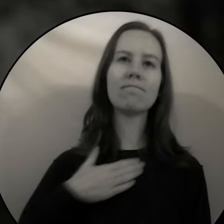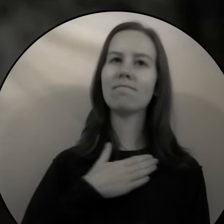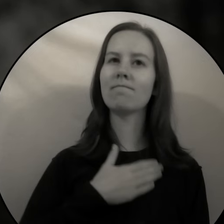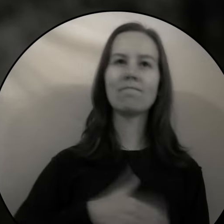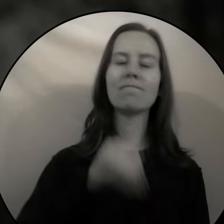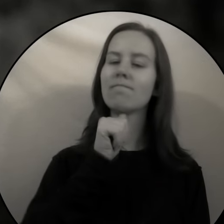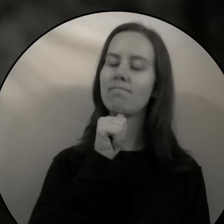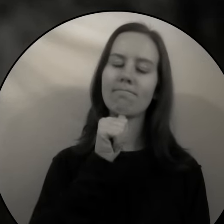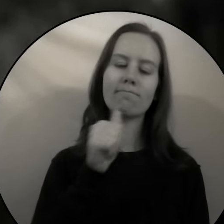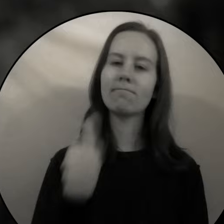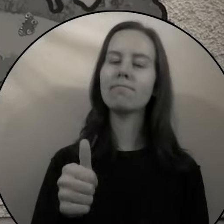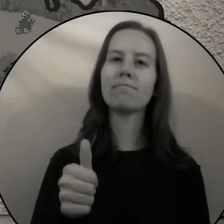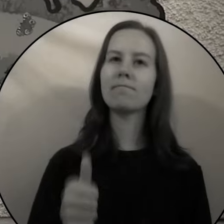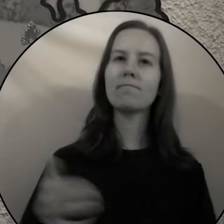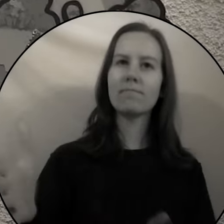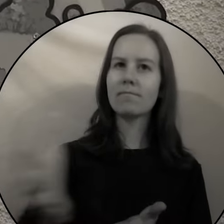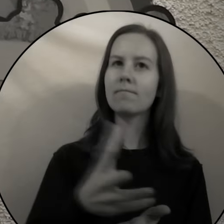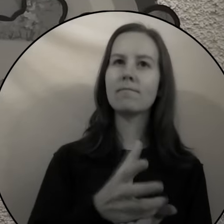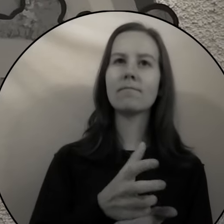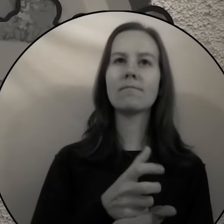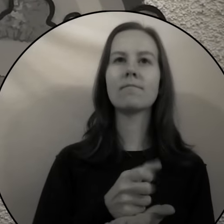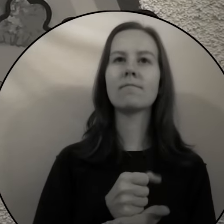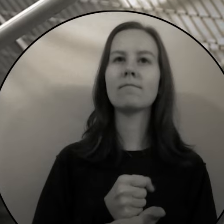pleas don't go